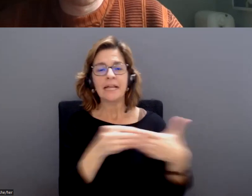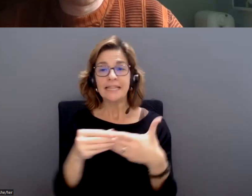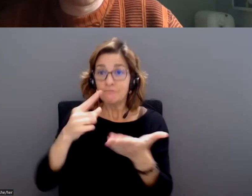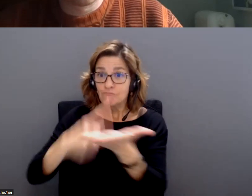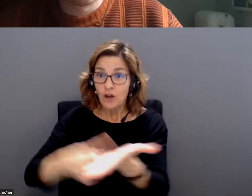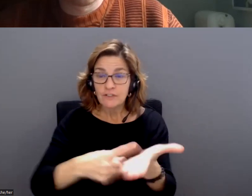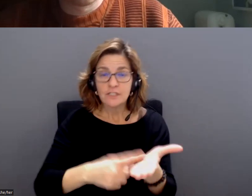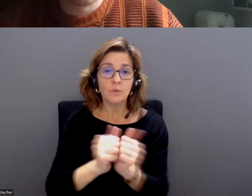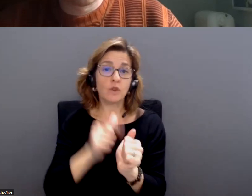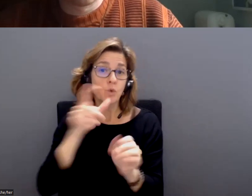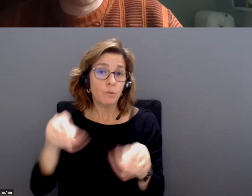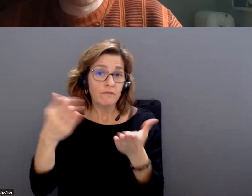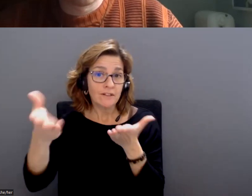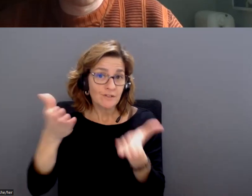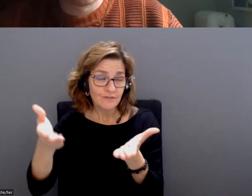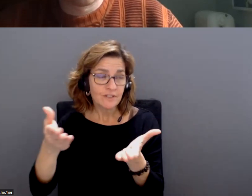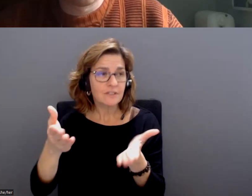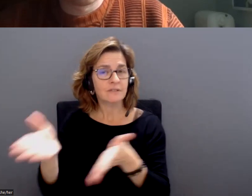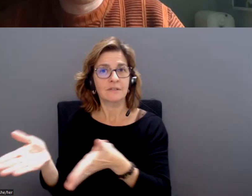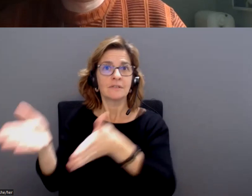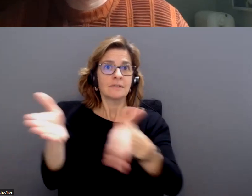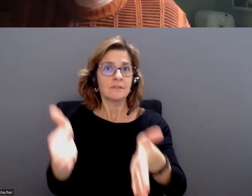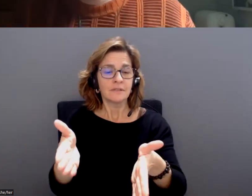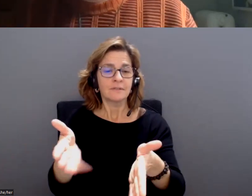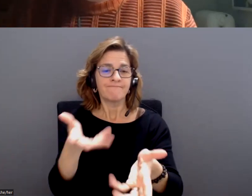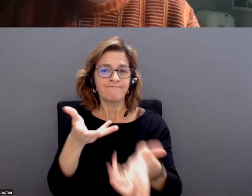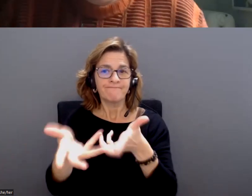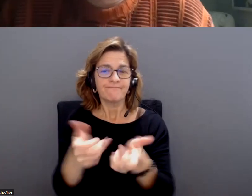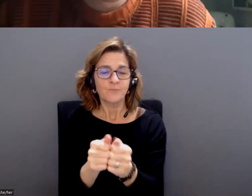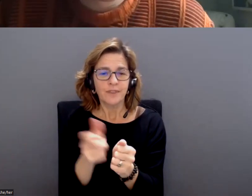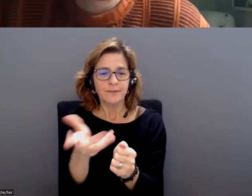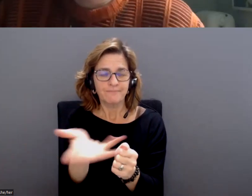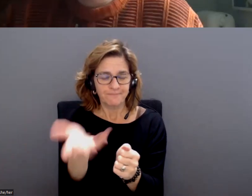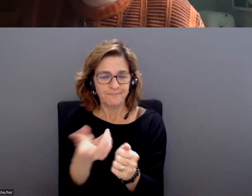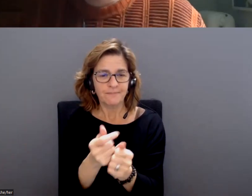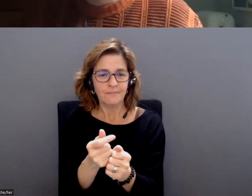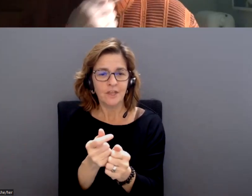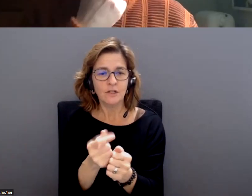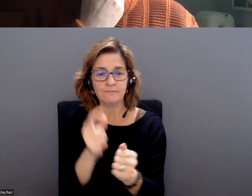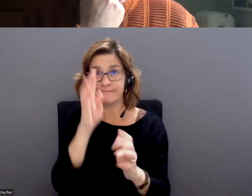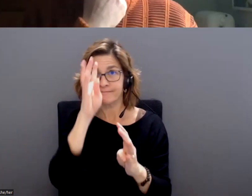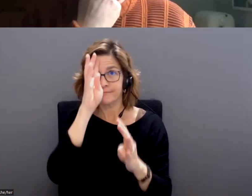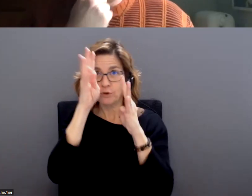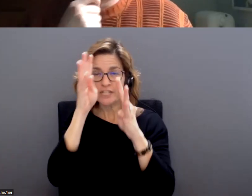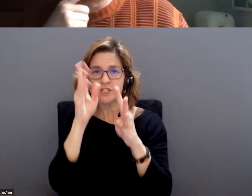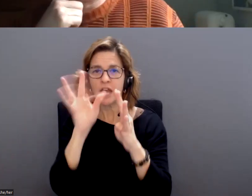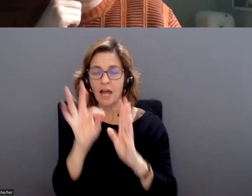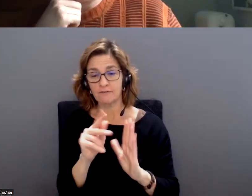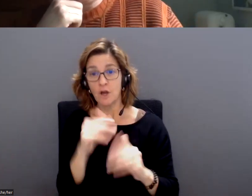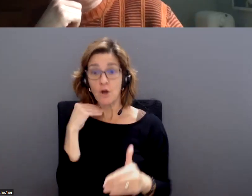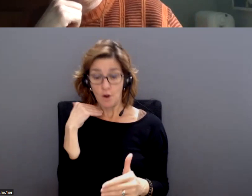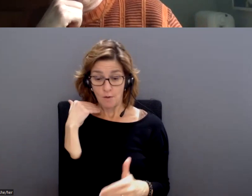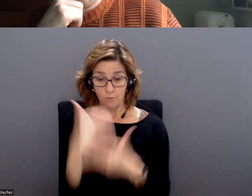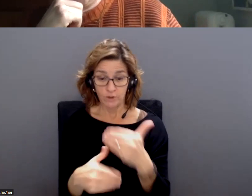providers, as well as the sort of creation of protocols and suggested